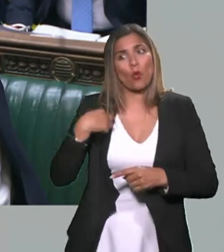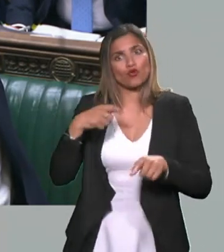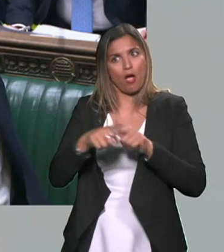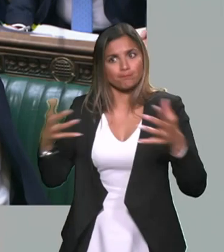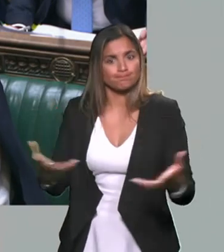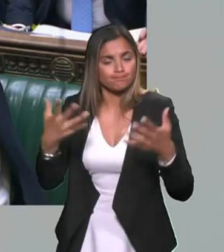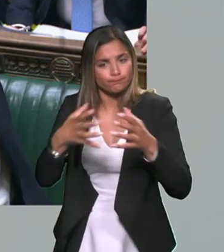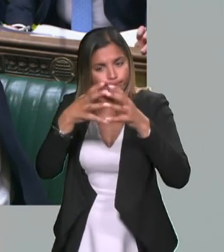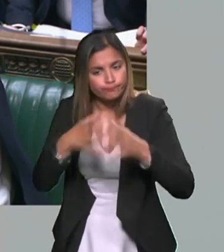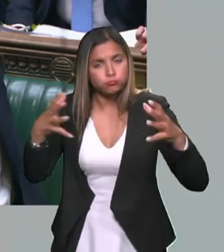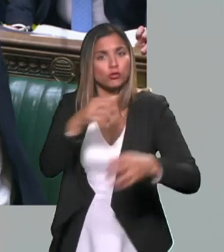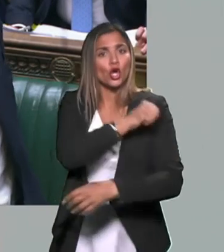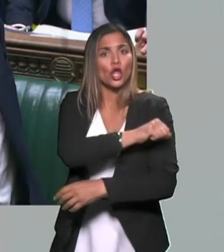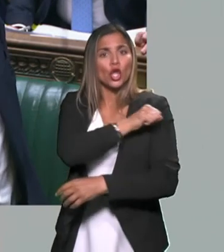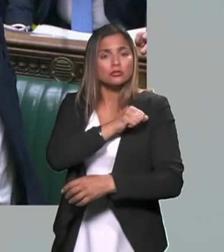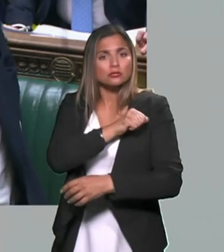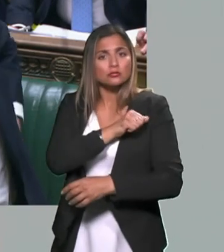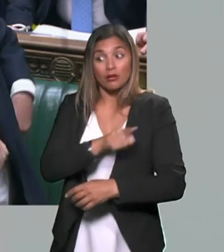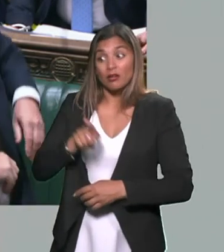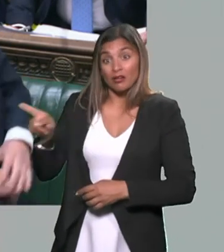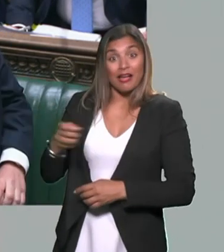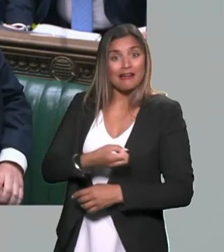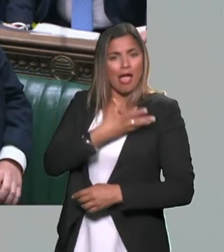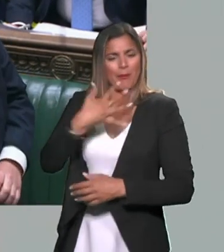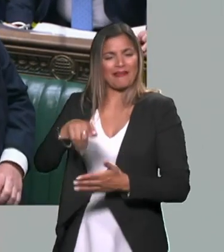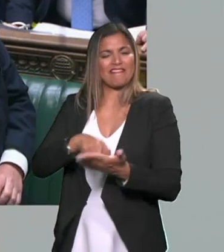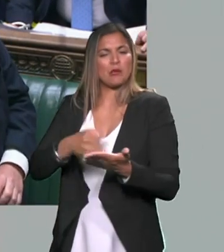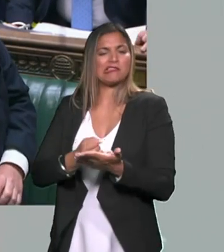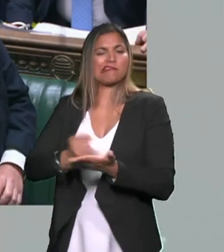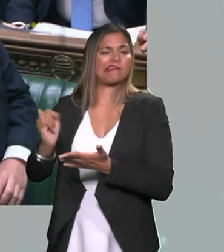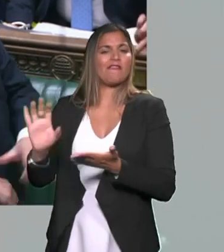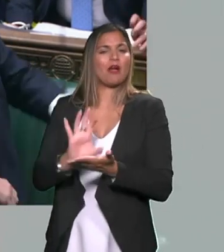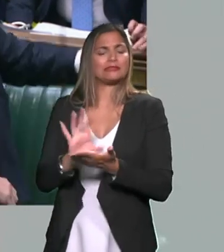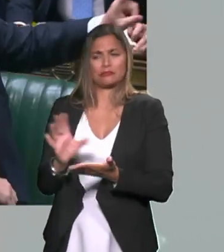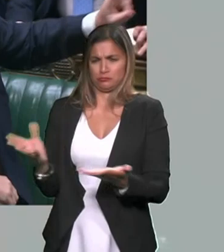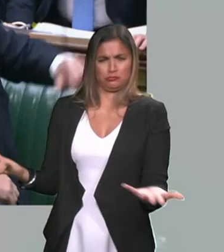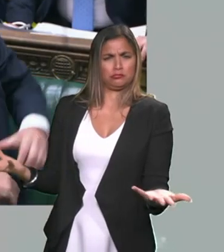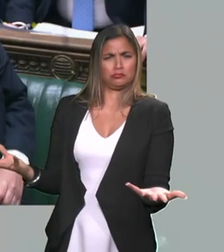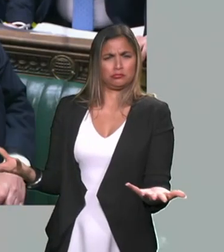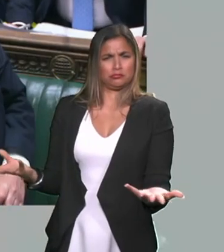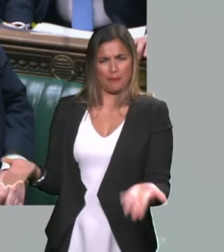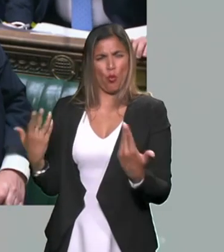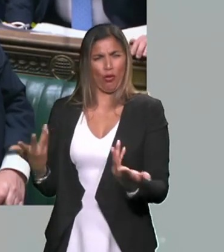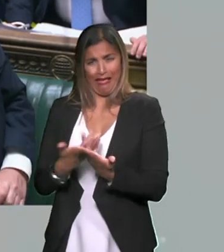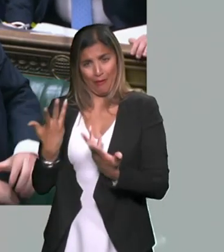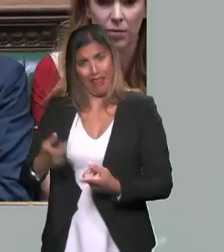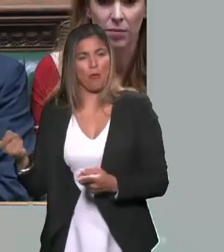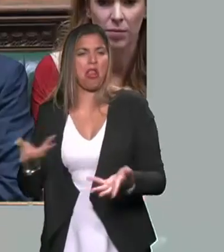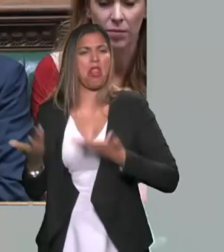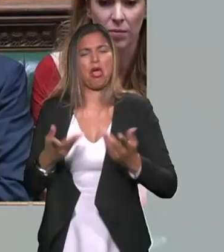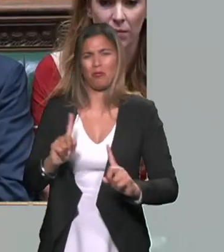those doctors and those scans and that treatment. They don't have a leg to stand on, Mr Speaker. And I can tell him something